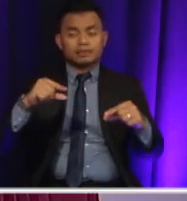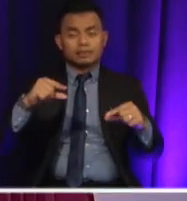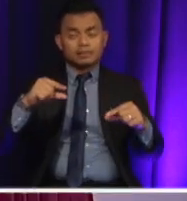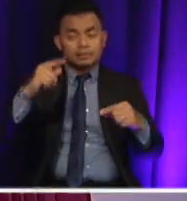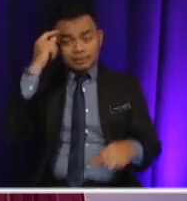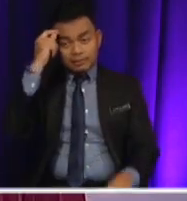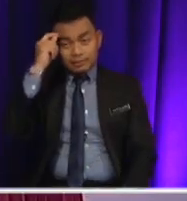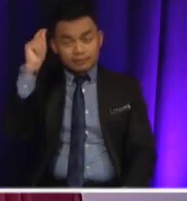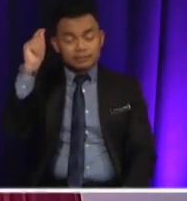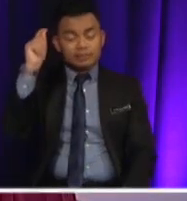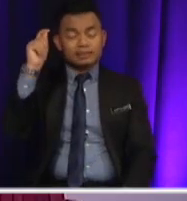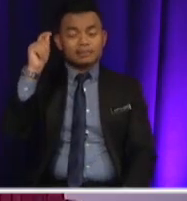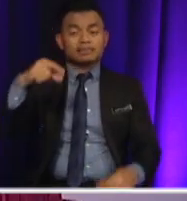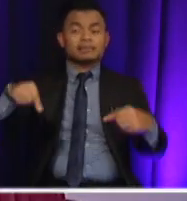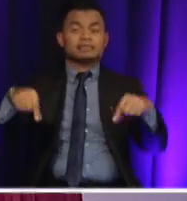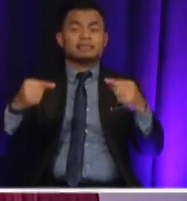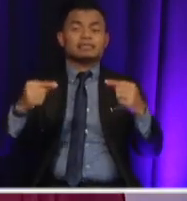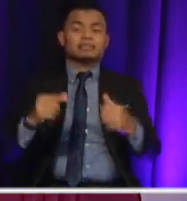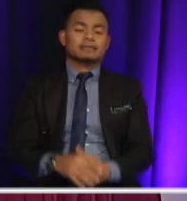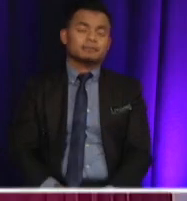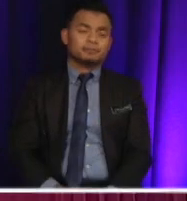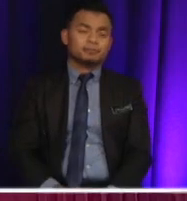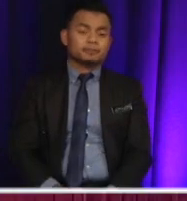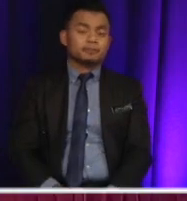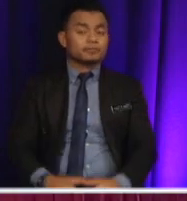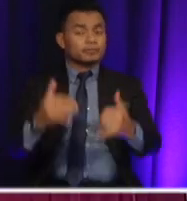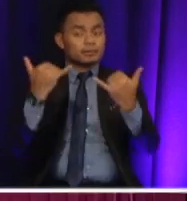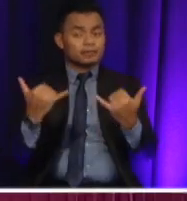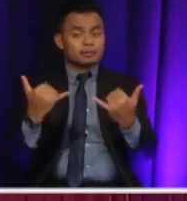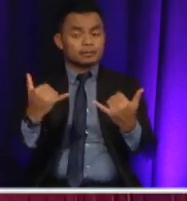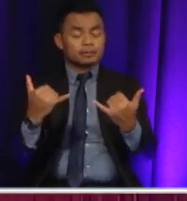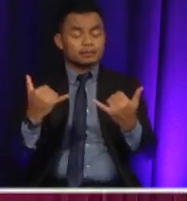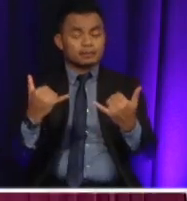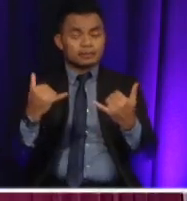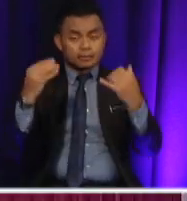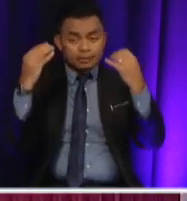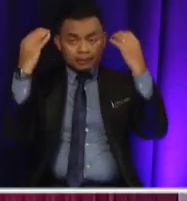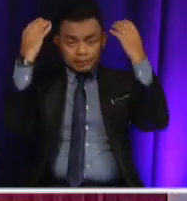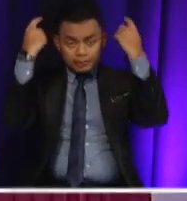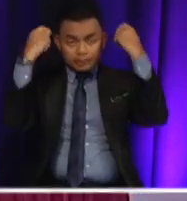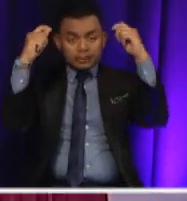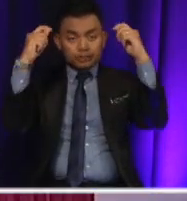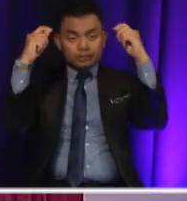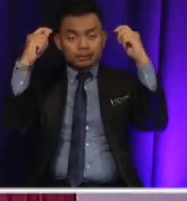for or Okay. represent the emotions, what they're all about. So right now, I'm going to read out excerpts from